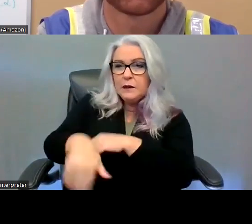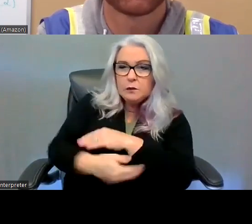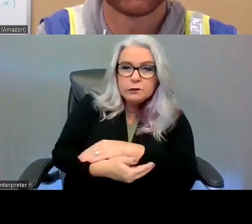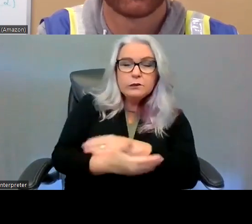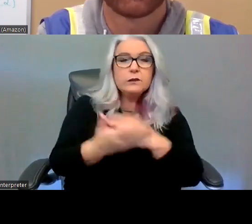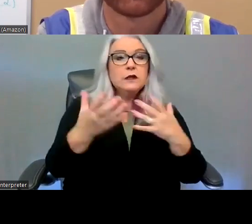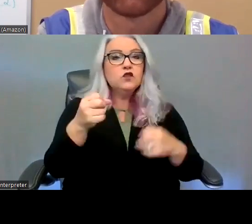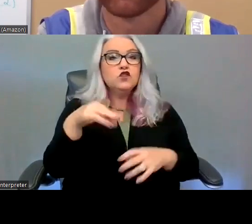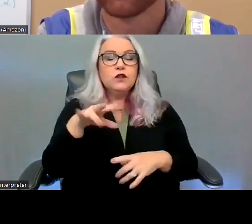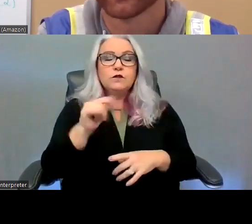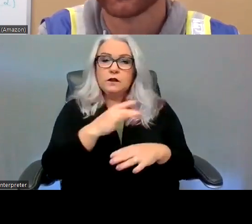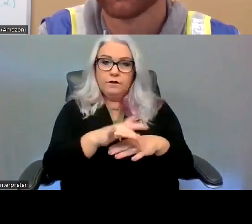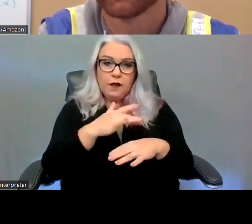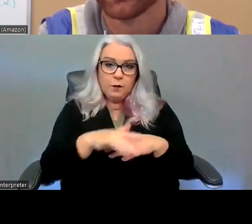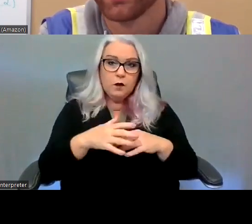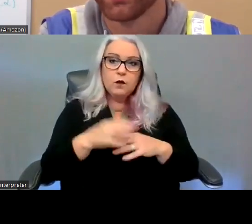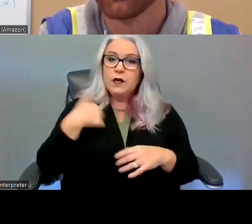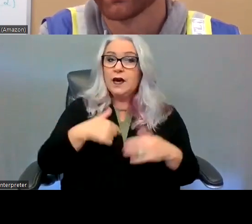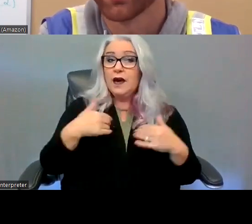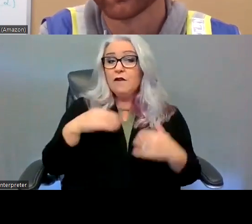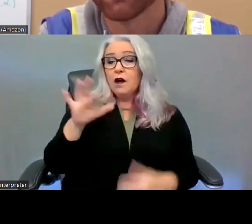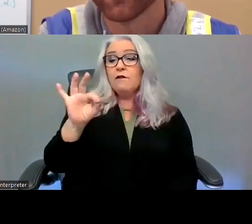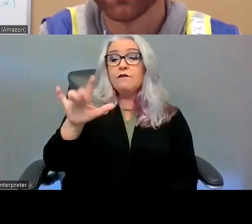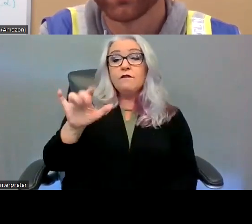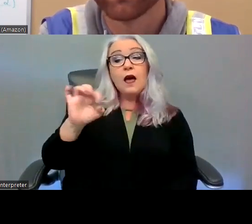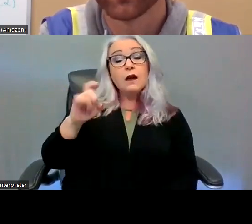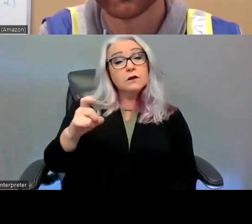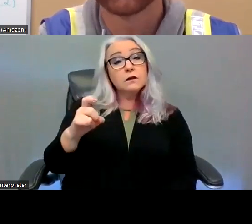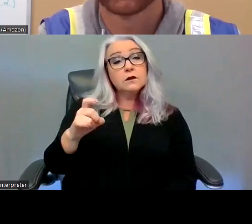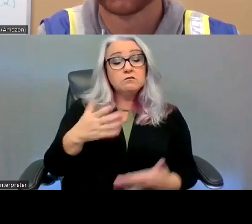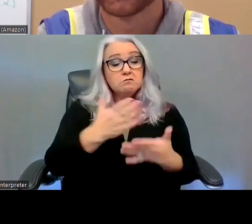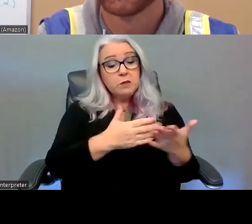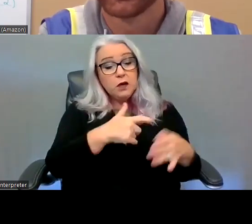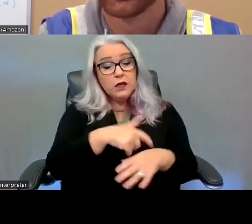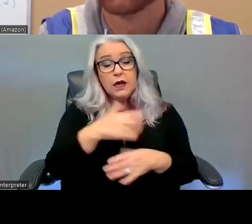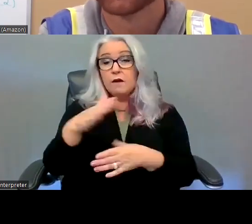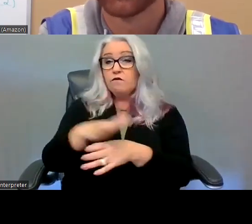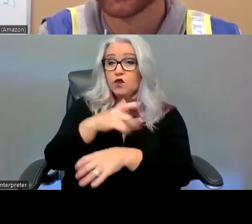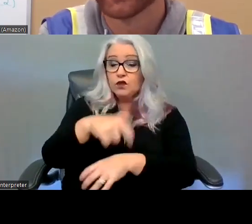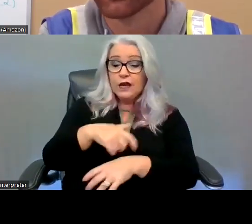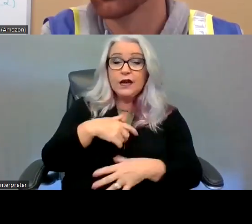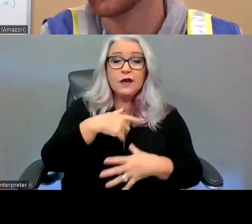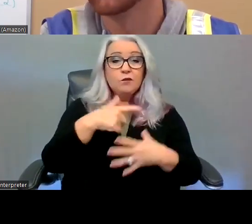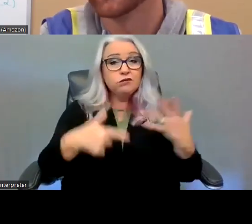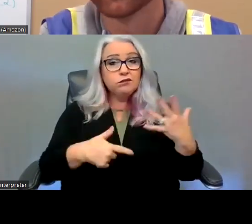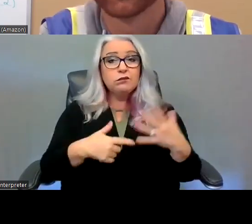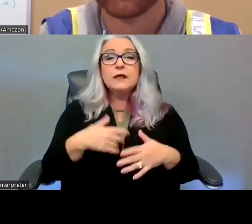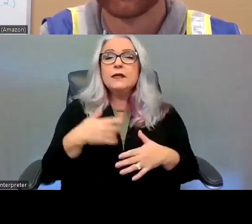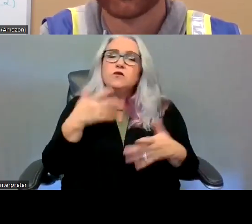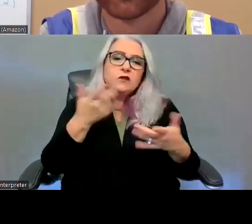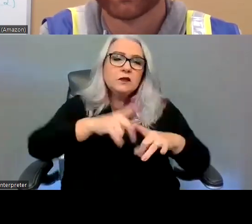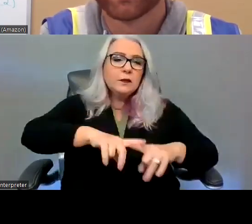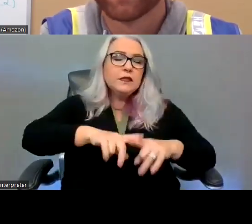at Amazon. We have flex shifts. We have part-time availability, full-time availability, just depending on what is